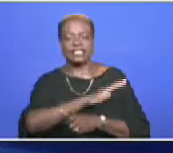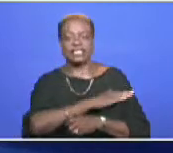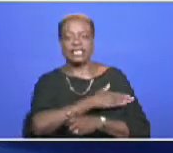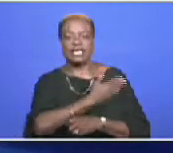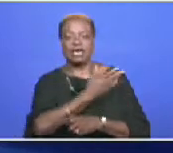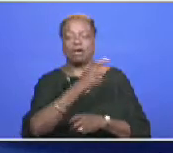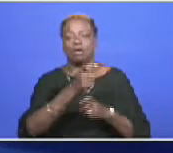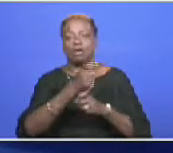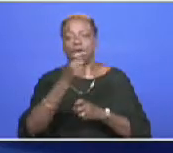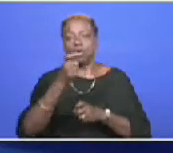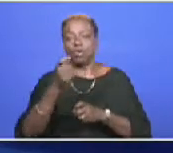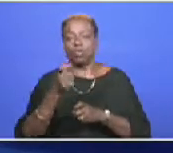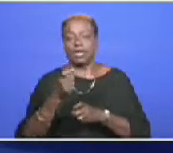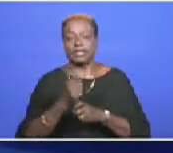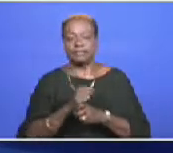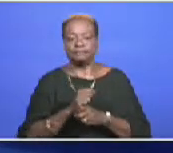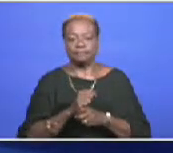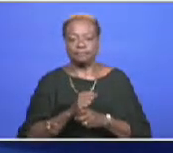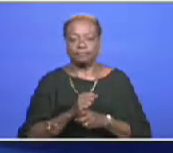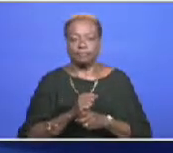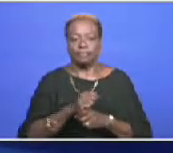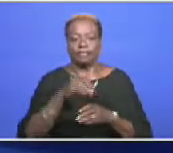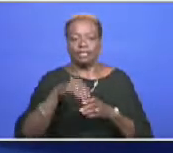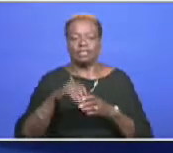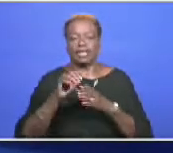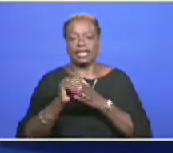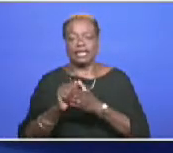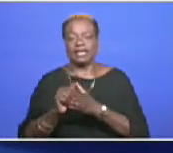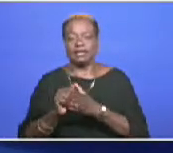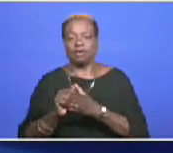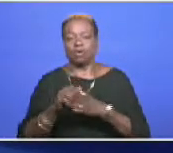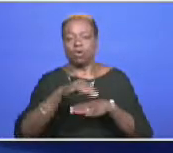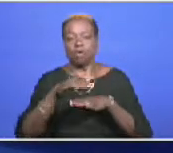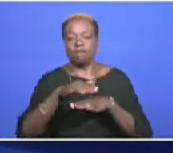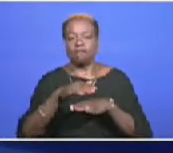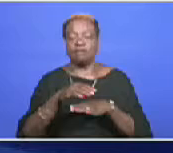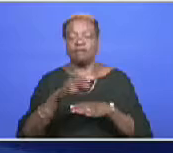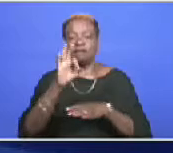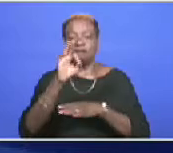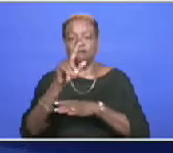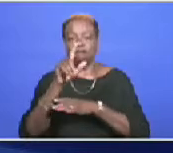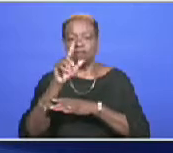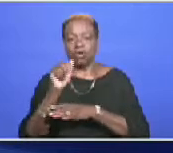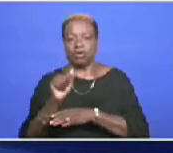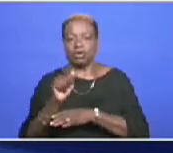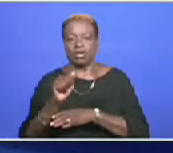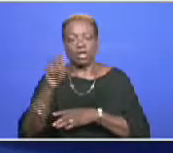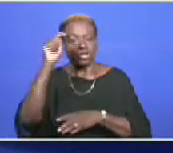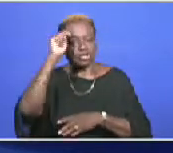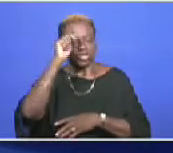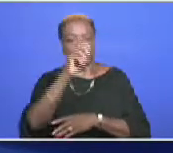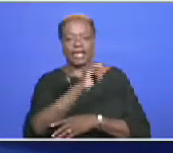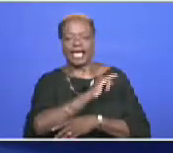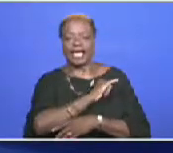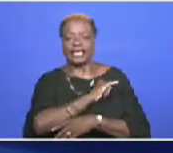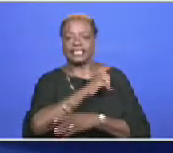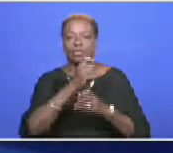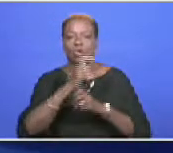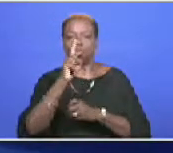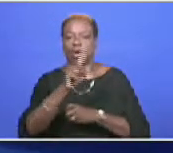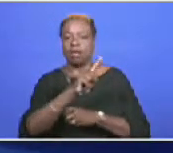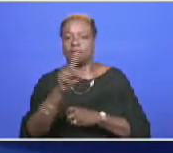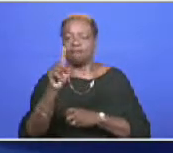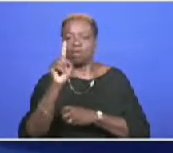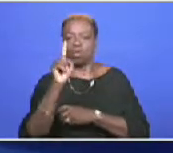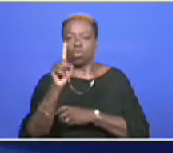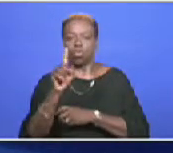run scored, stealing his 11th base in Dunedin's 5-0 shutout over Florida. Todd Isaacs in pinch hitting role 1-for-1 as Albuquerque took